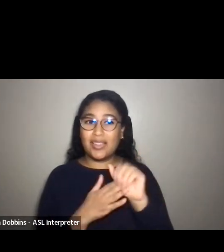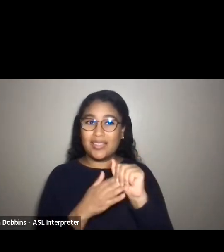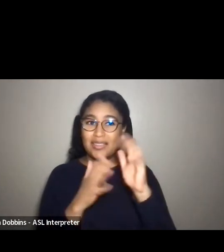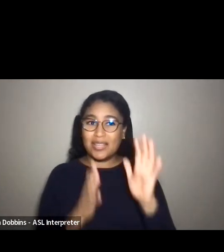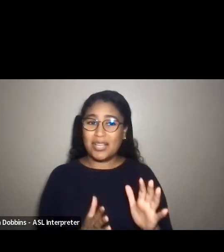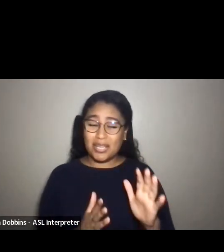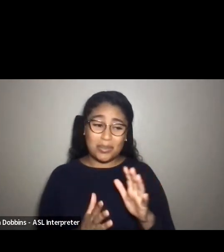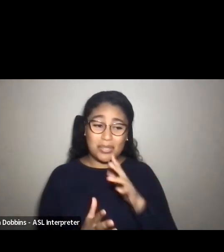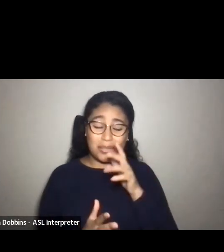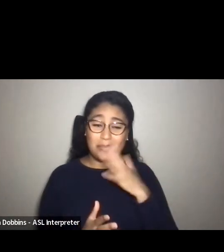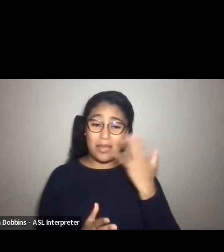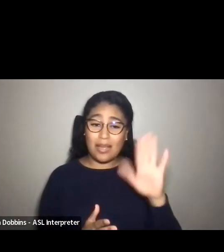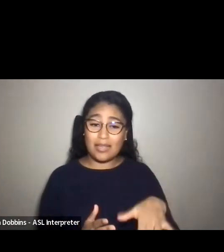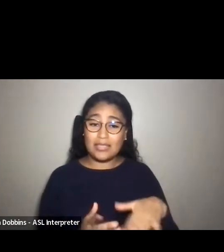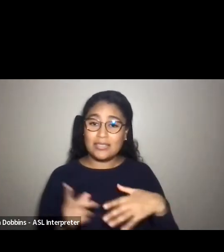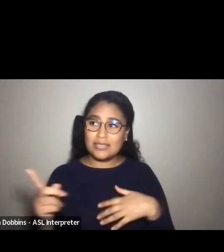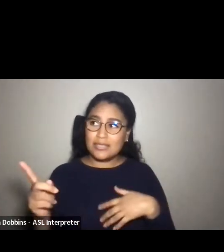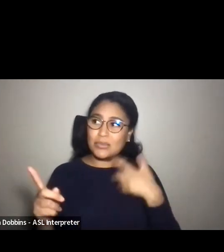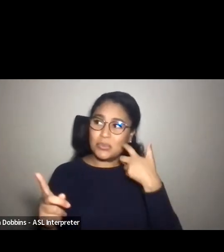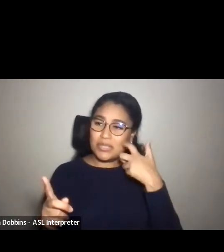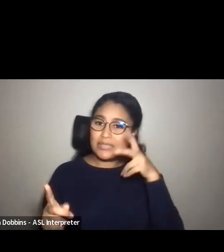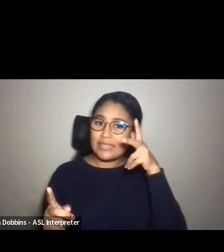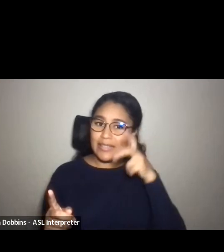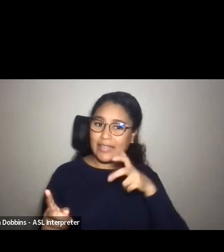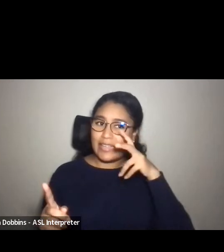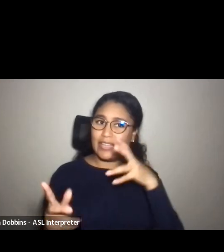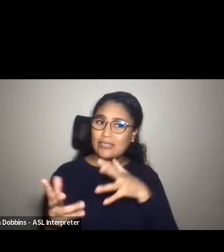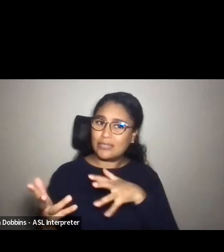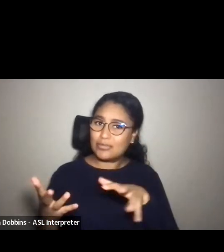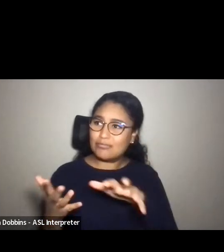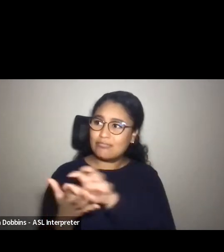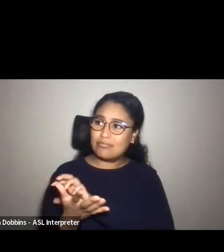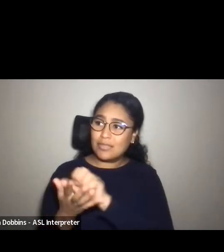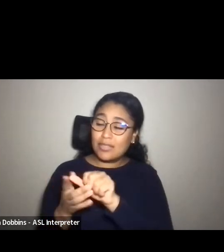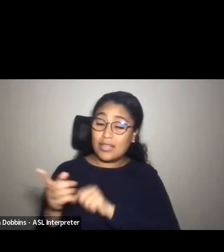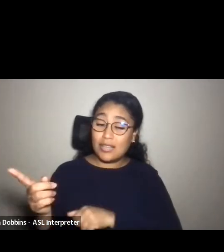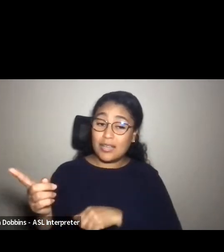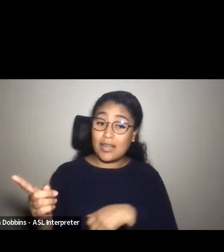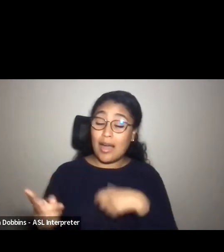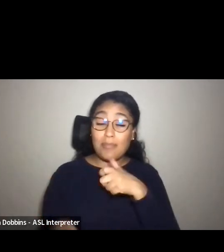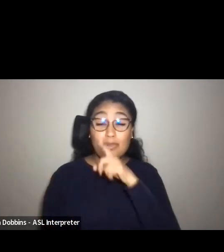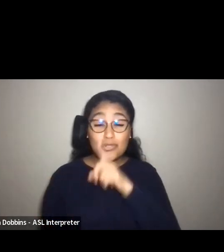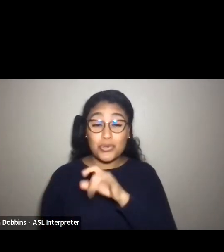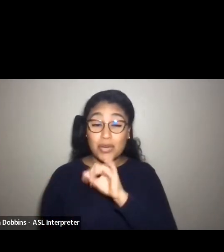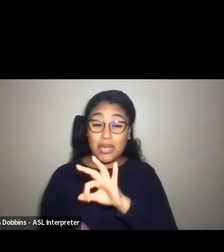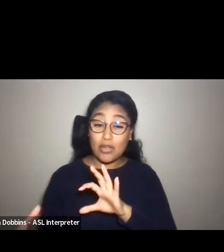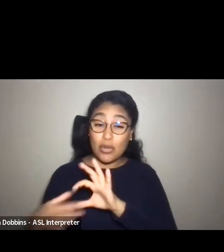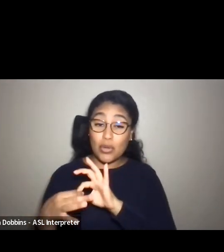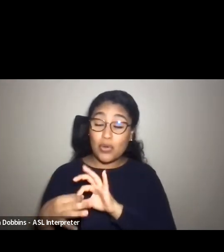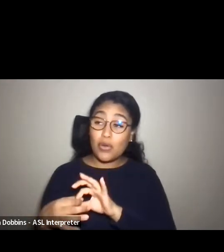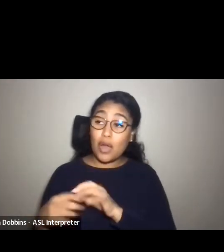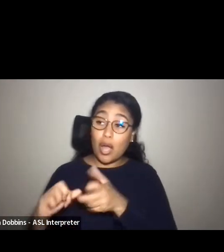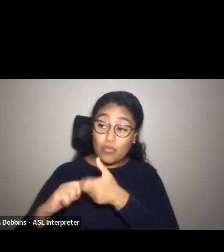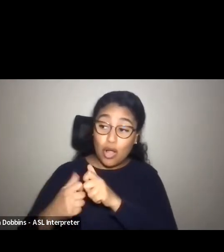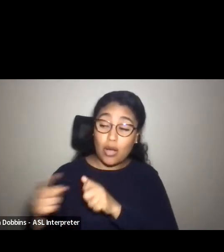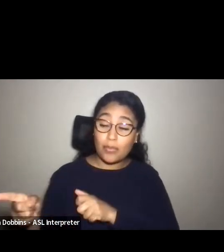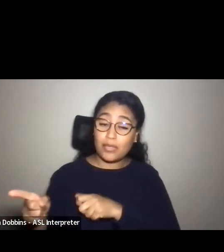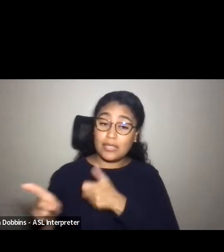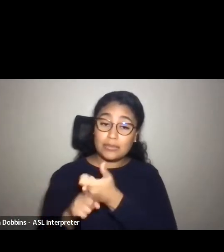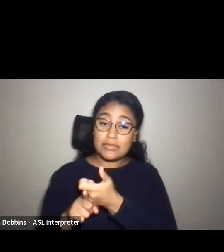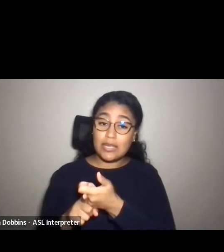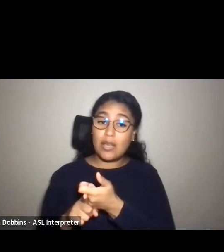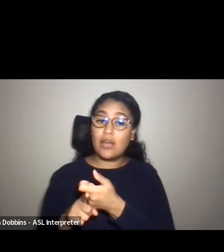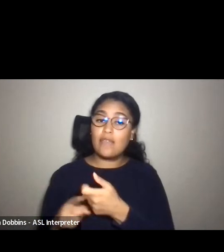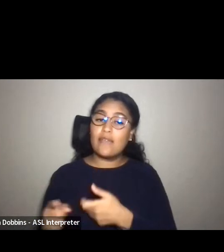to condemn the evil attack launched in Israel this week. I'm not sure if it's close ties with Samia Schumann, who is a clear anti-Semitic